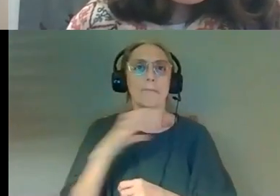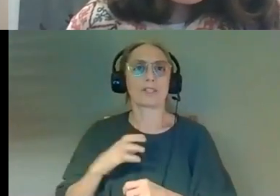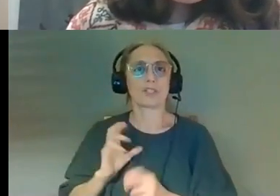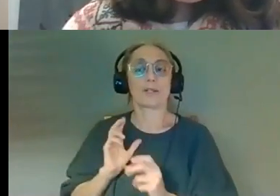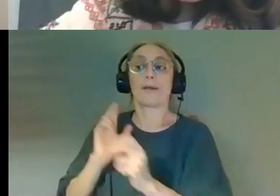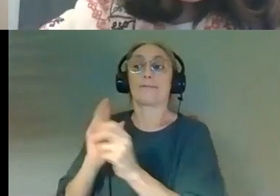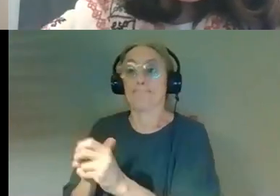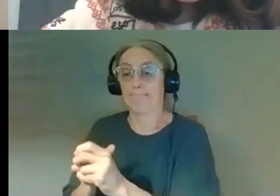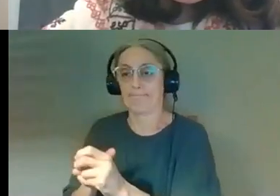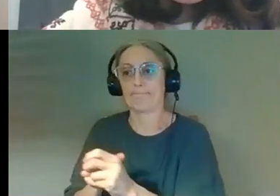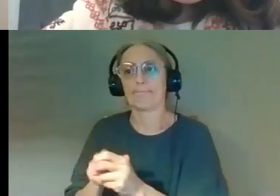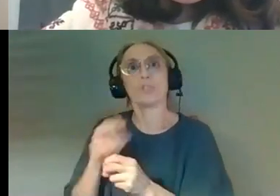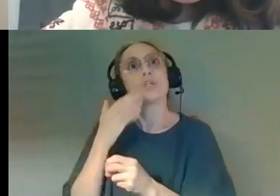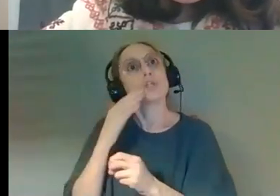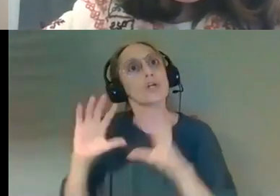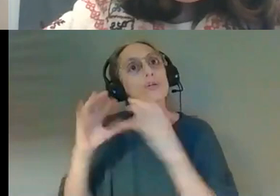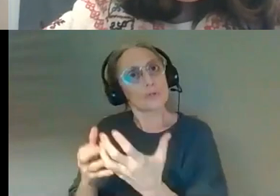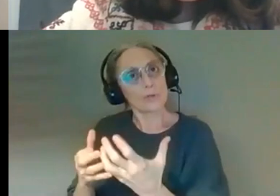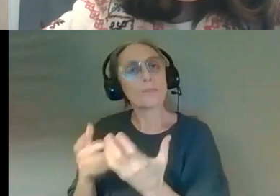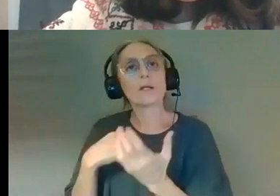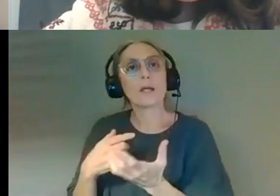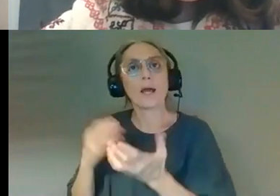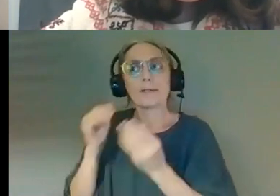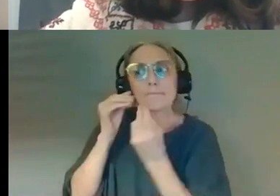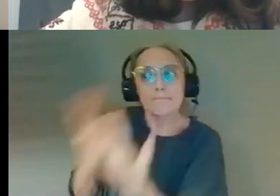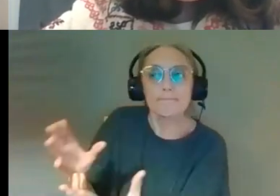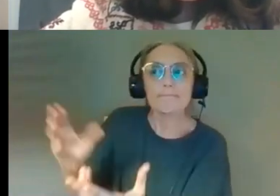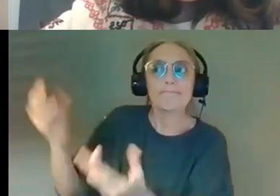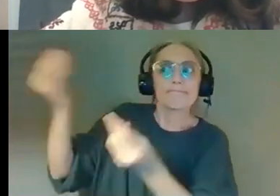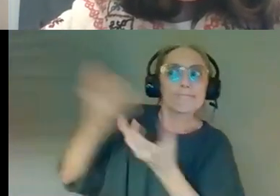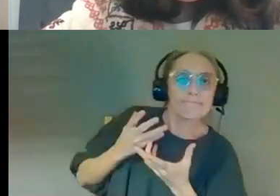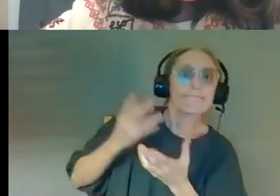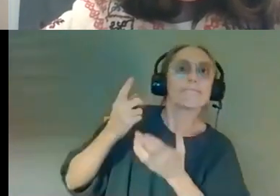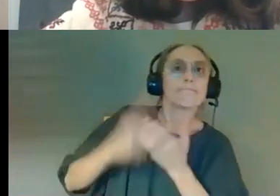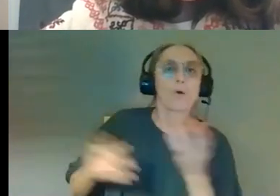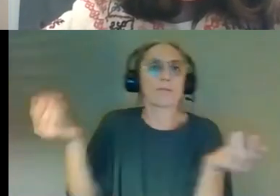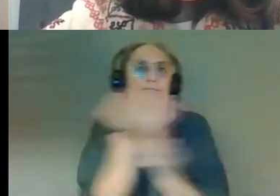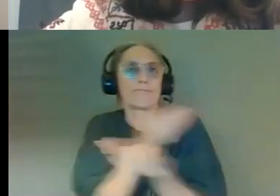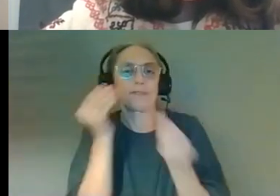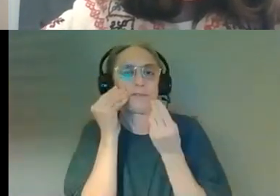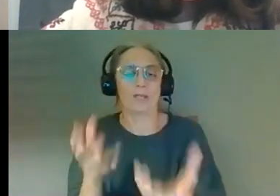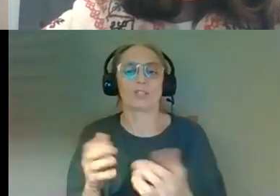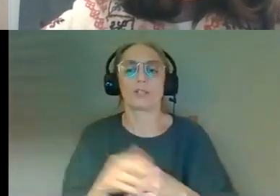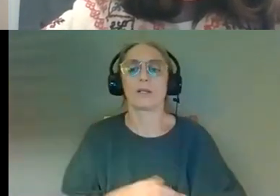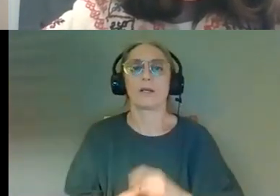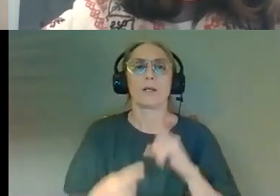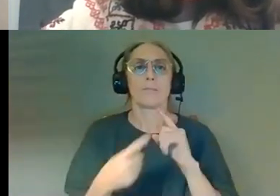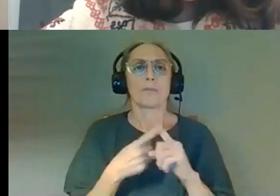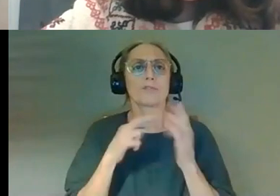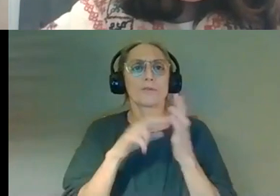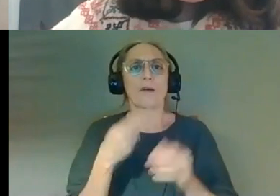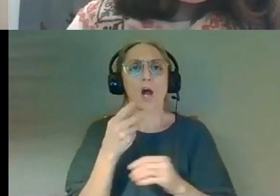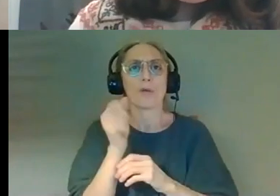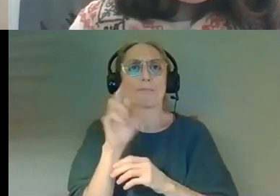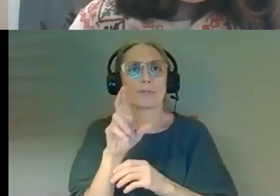to. And then also, I'm sure that Representative Harper has spoke with you guys regarding